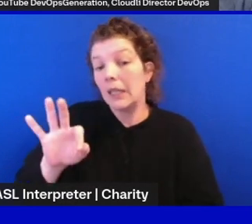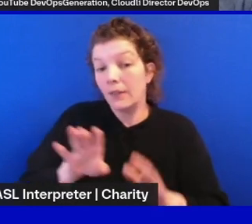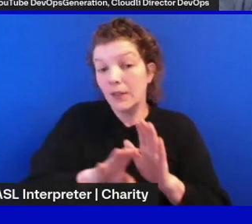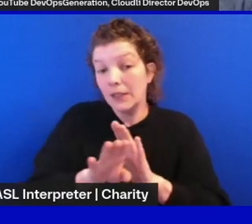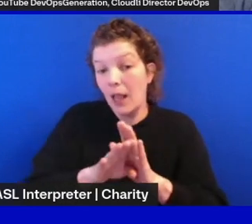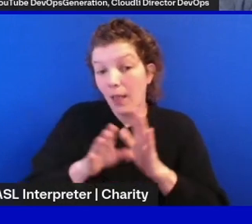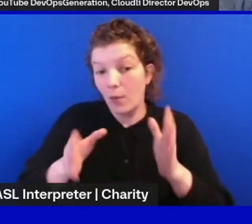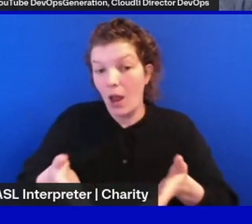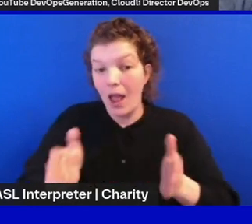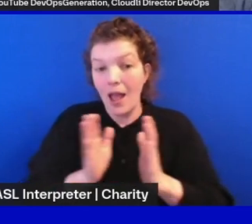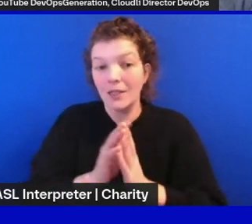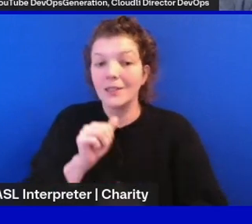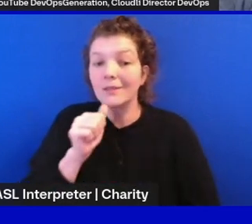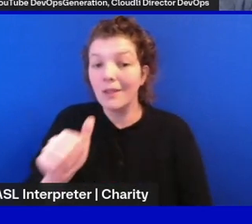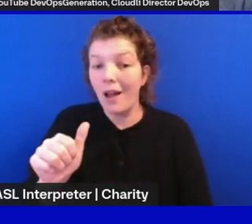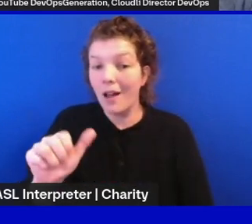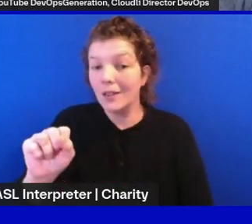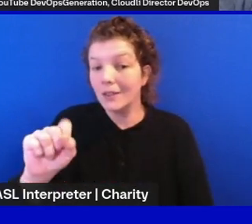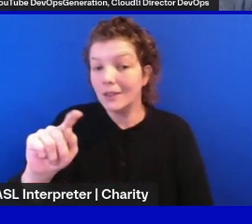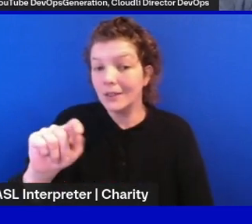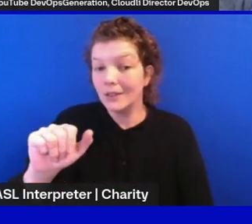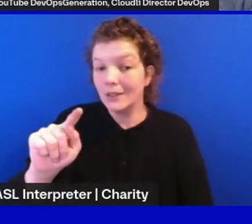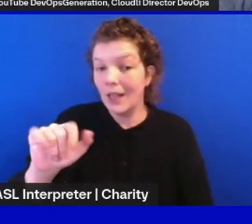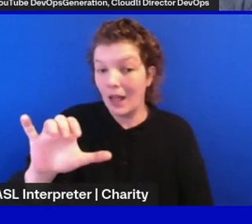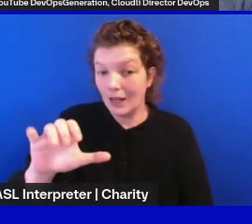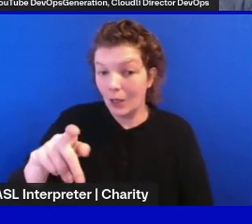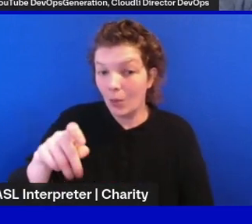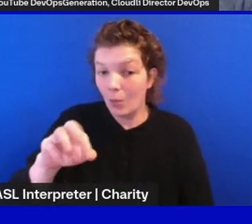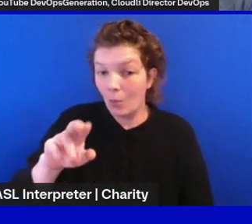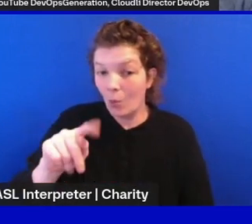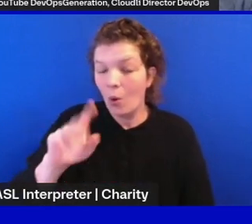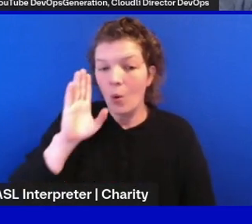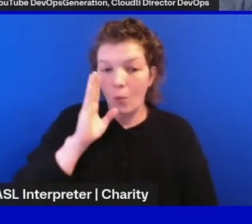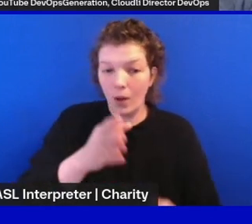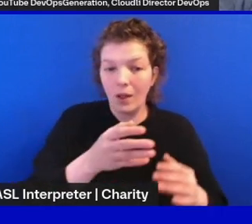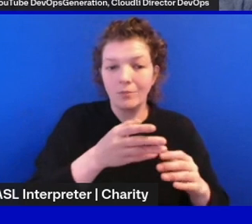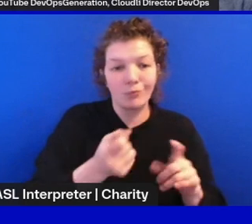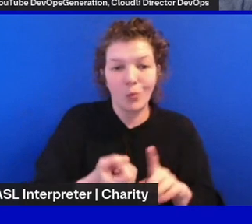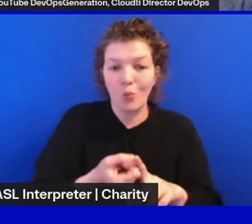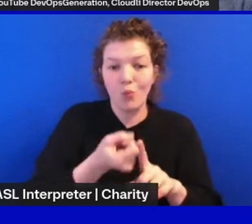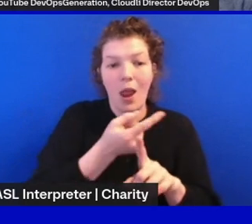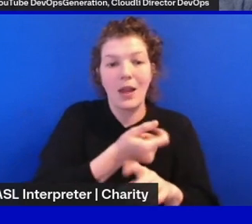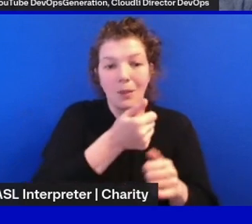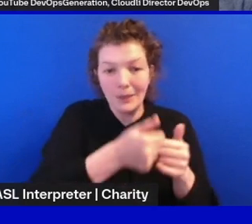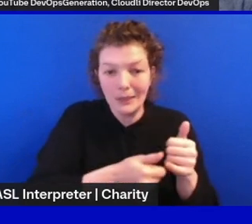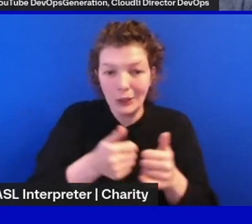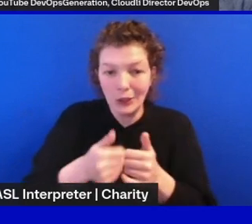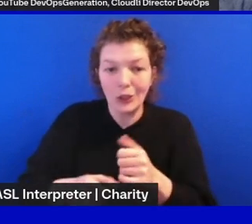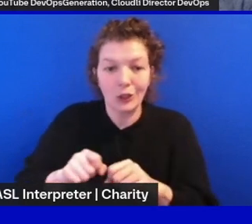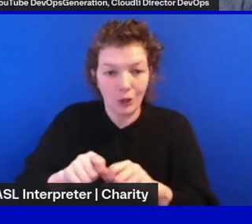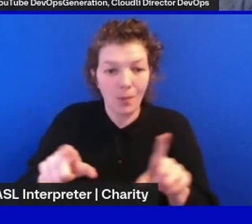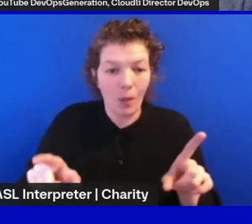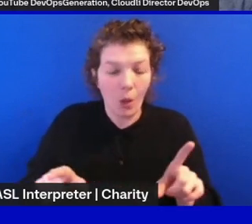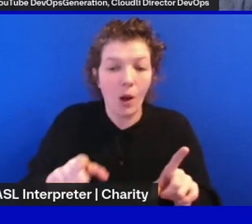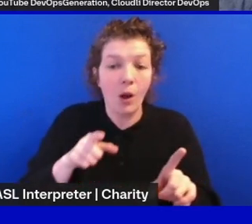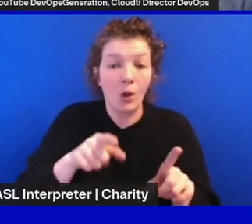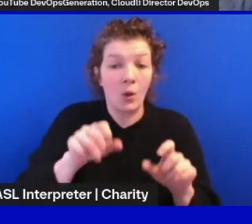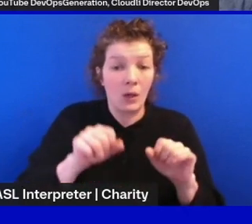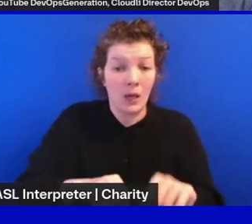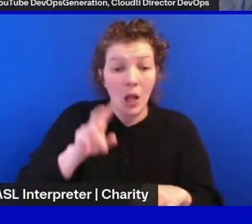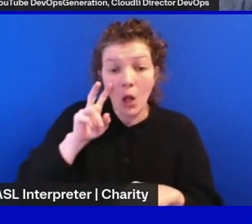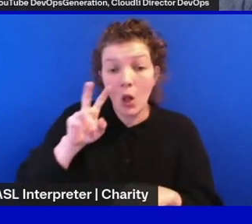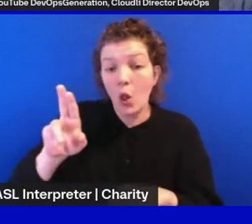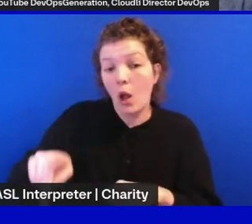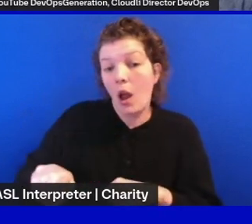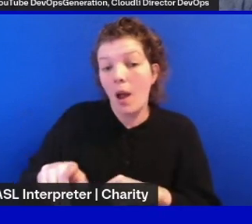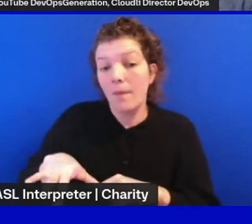port where the port will be randomized on each deploy, they might use a DNS SRV lookup to find the port, or they might